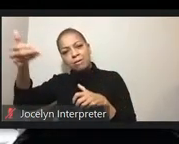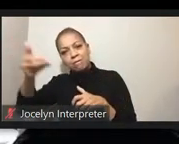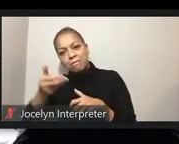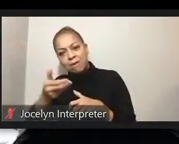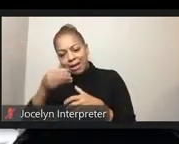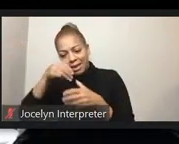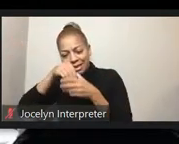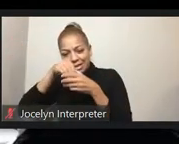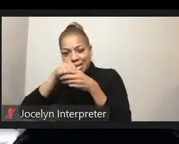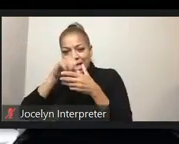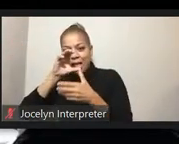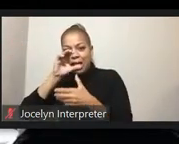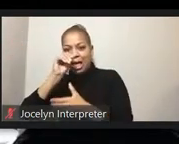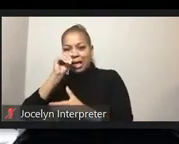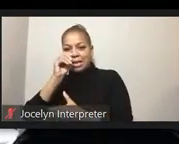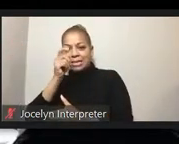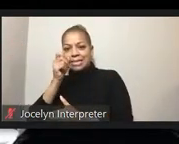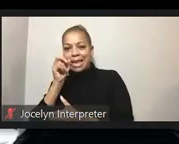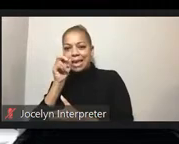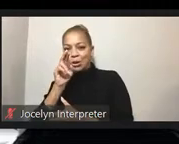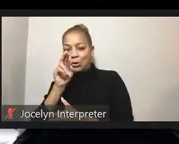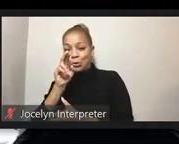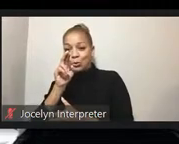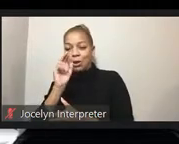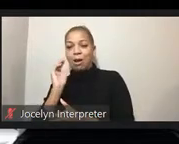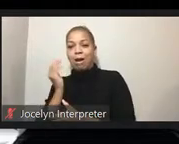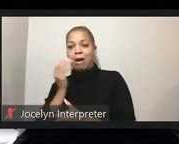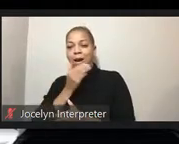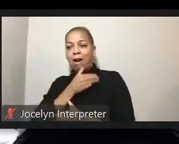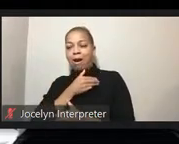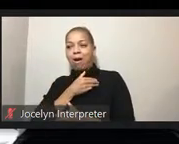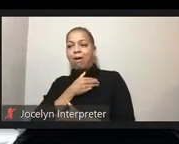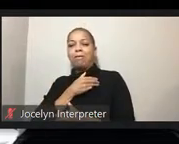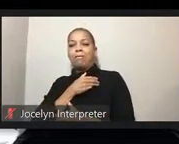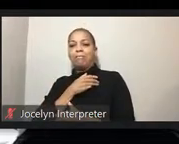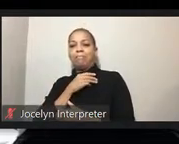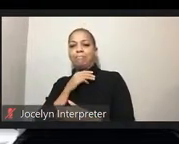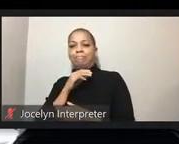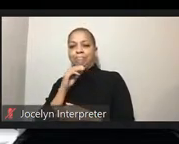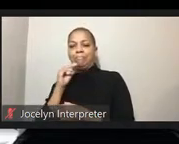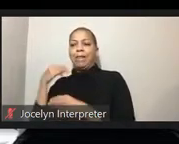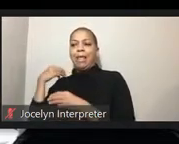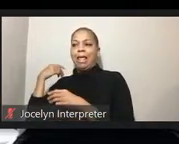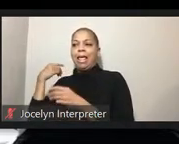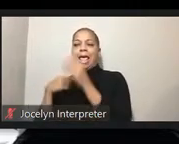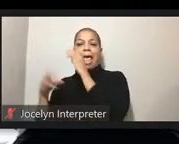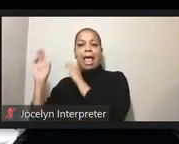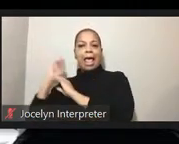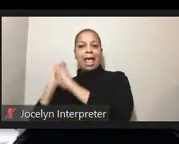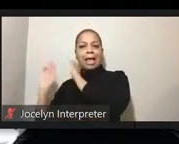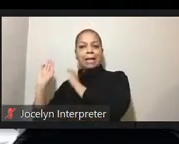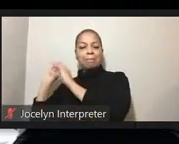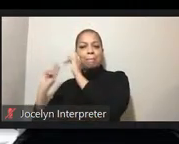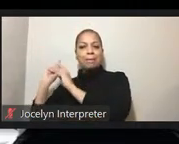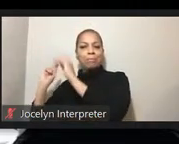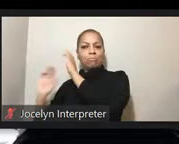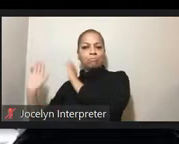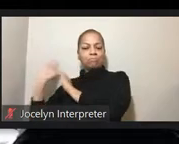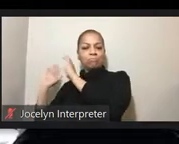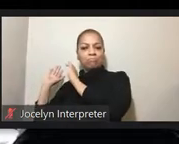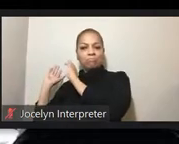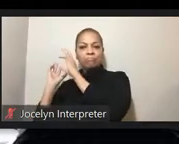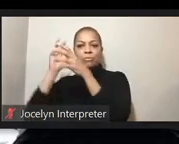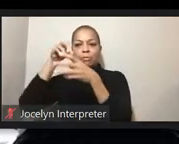container our ancestors to support a conversation that is not new